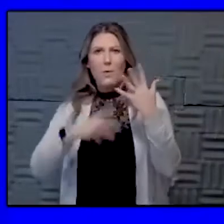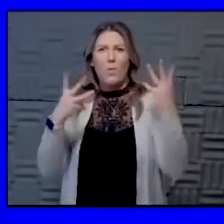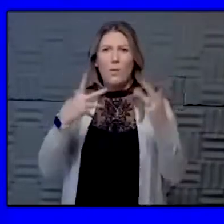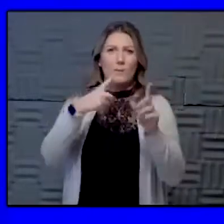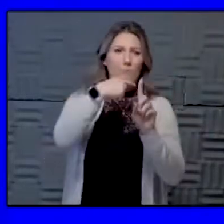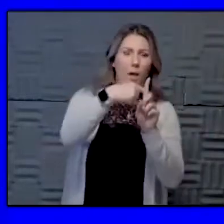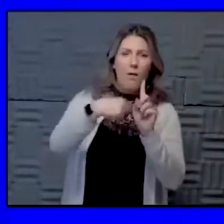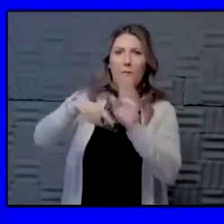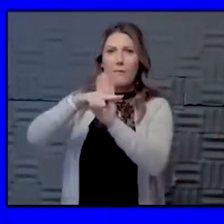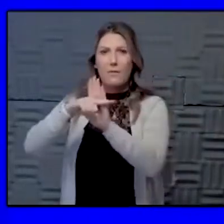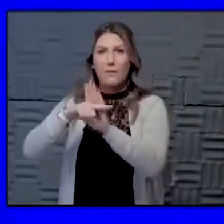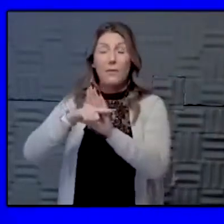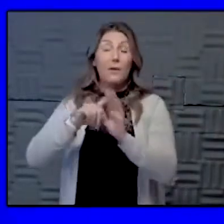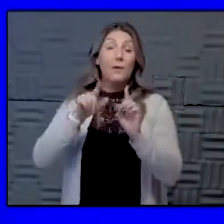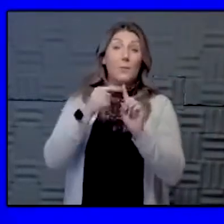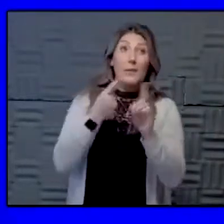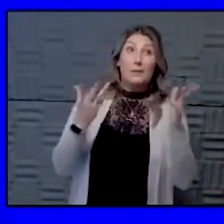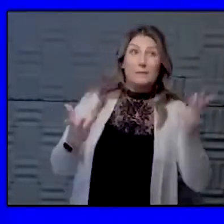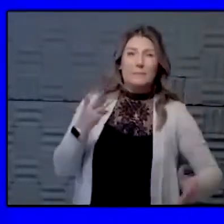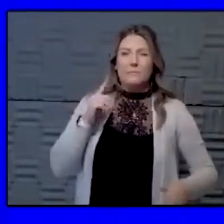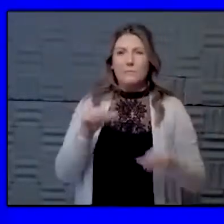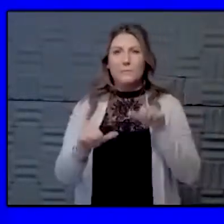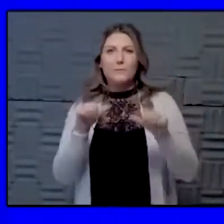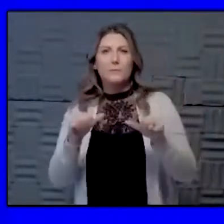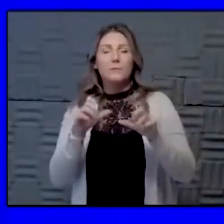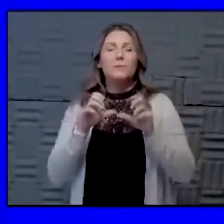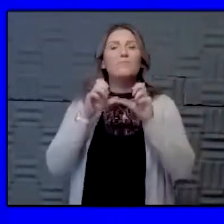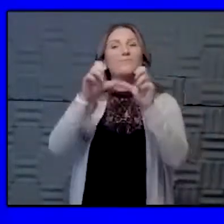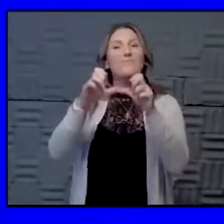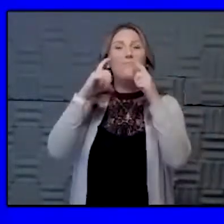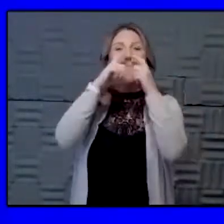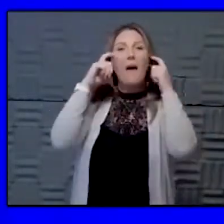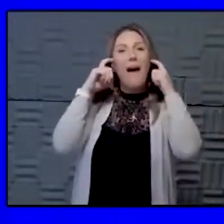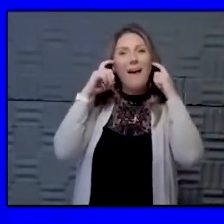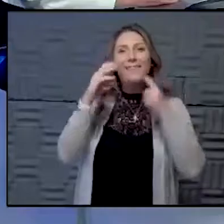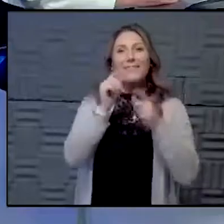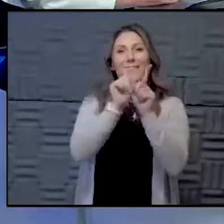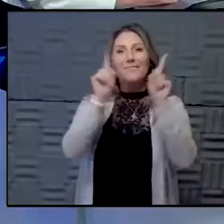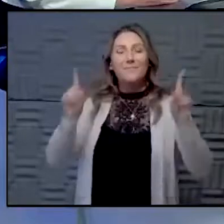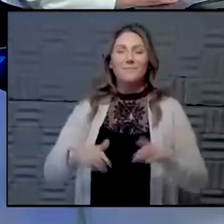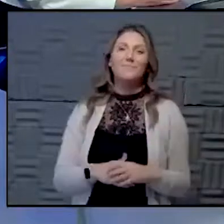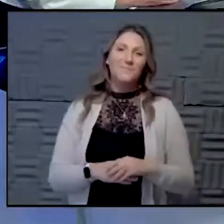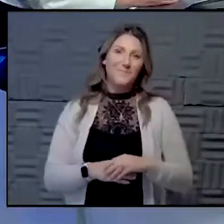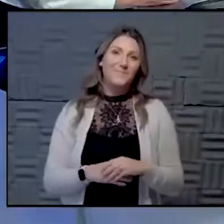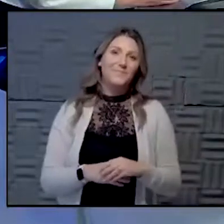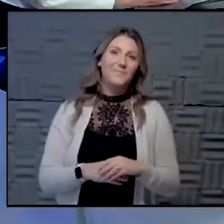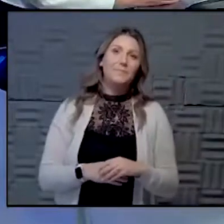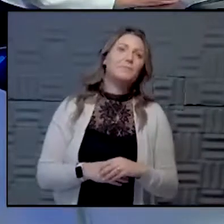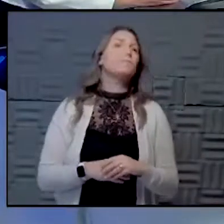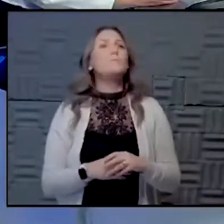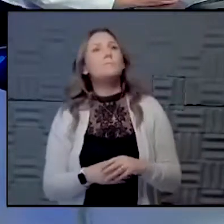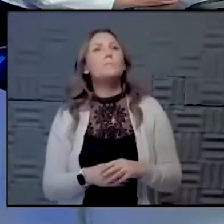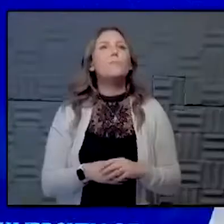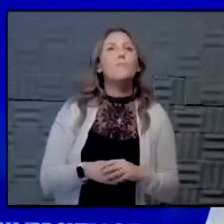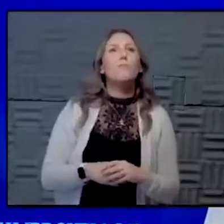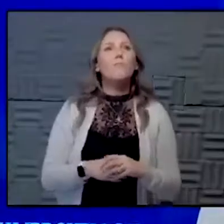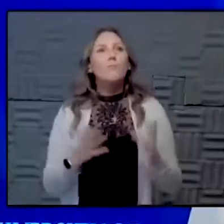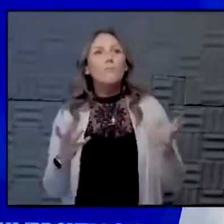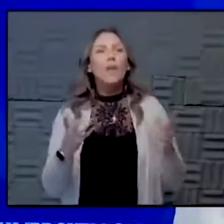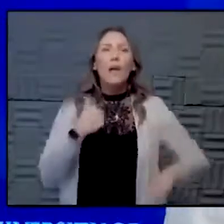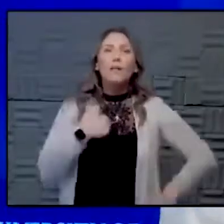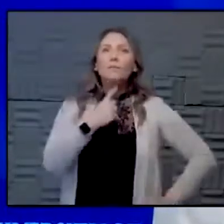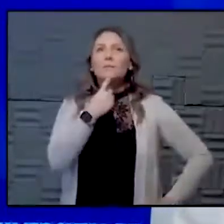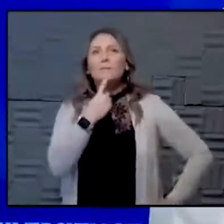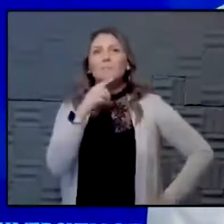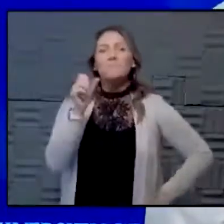things. And when in doubt, you know, continue to wear your mask and distance. Yeah, so I think it's a qualified, yeah, it's okay to go